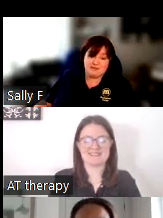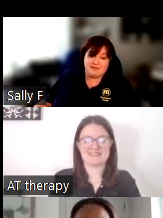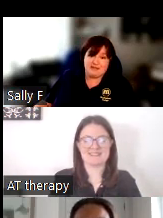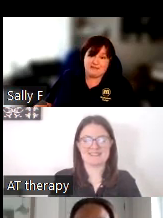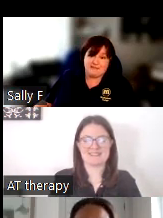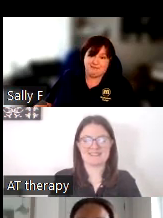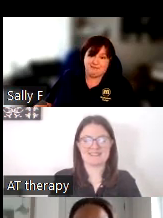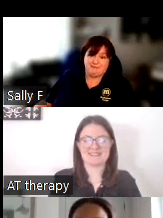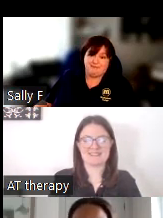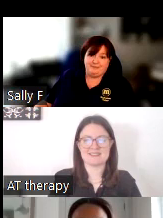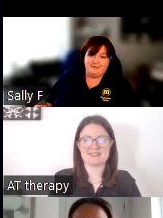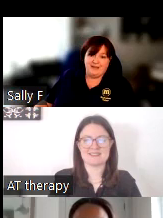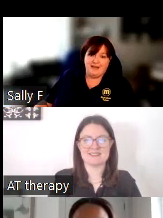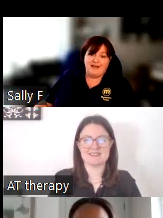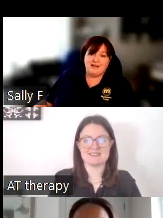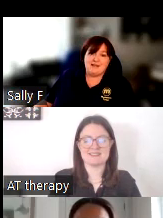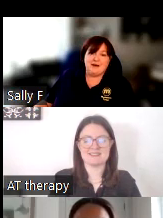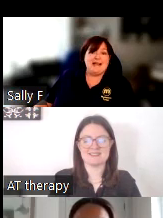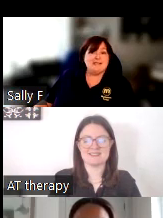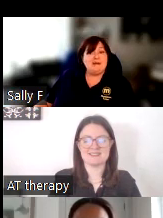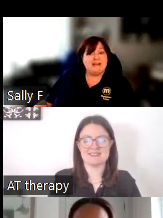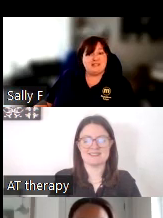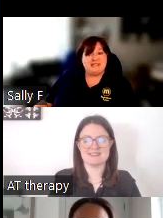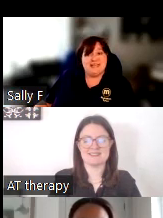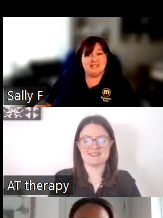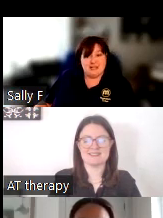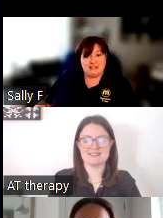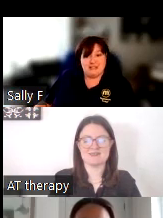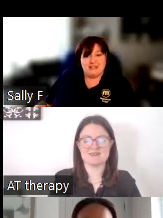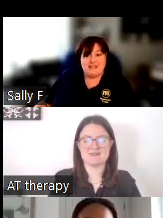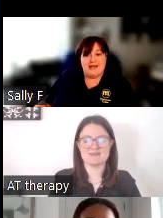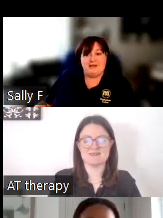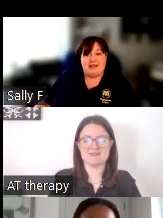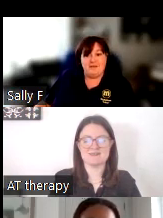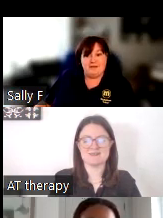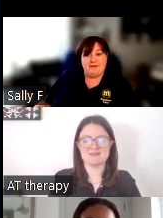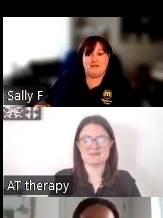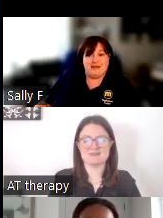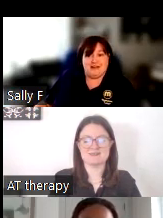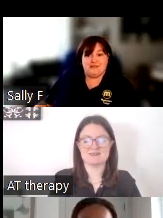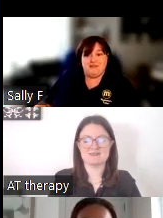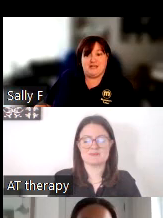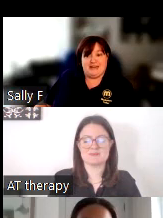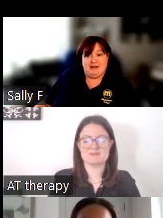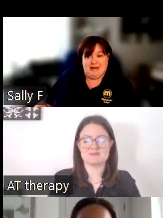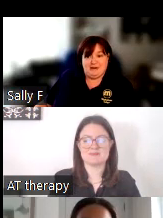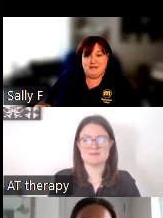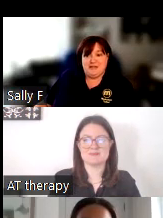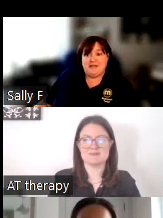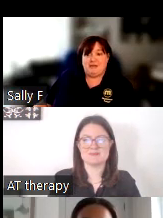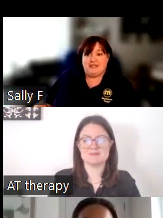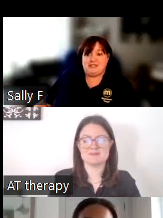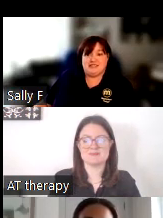into other things. So as we mentioned in the introductions, I'm the co-founder and director of Sign Out